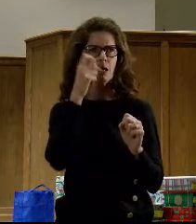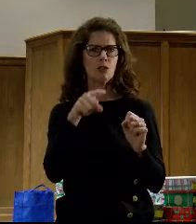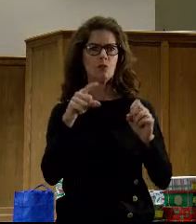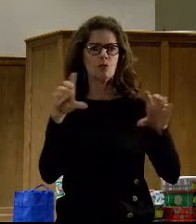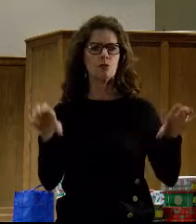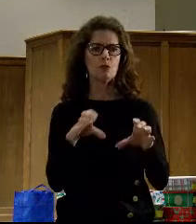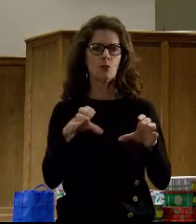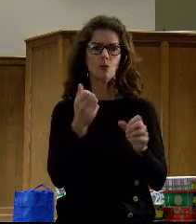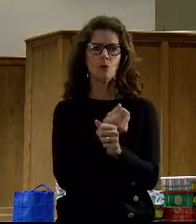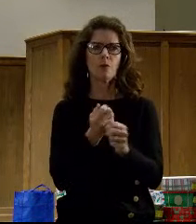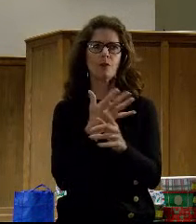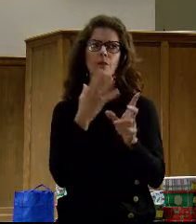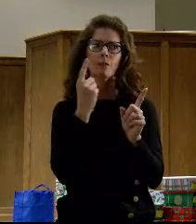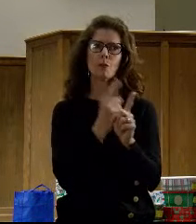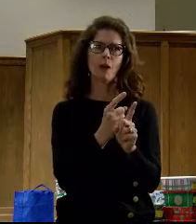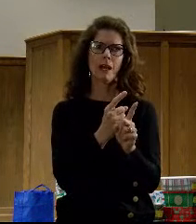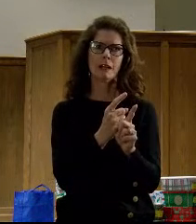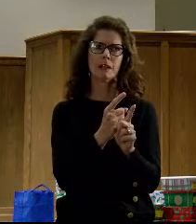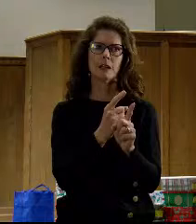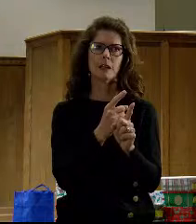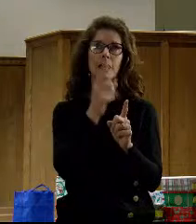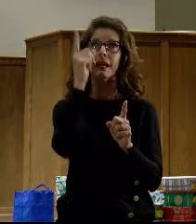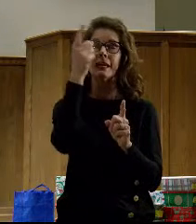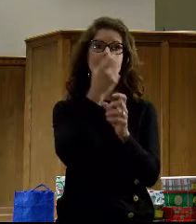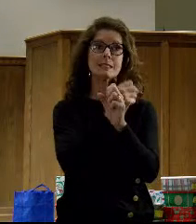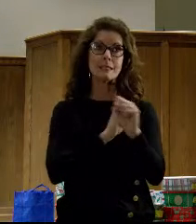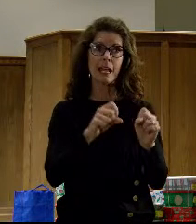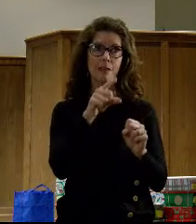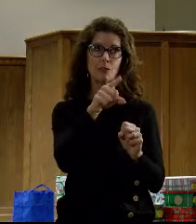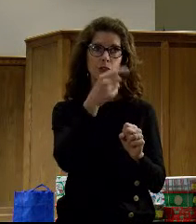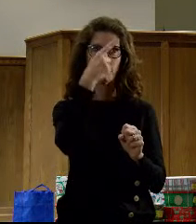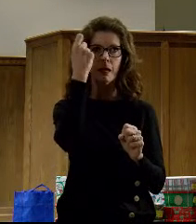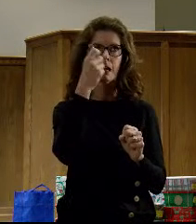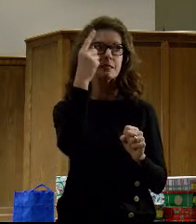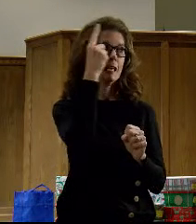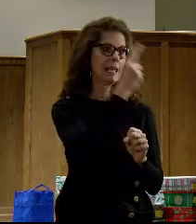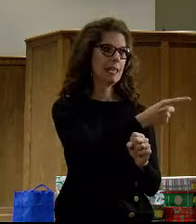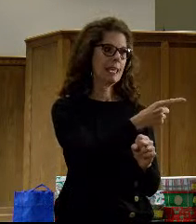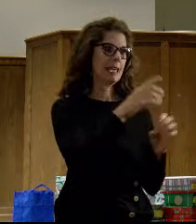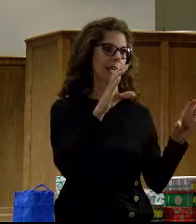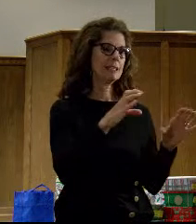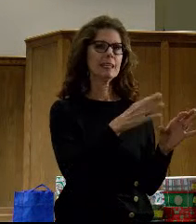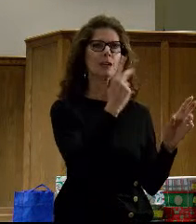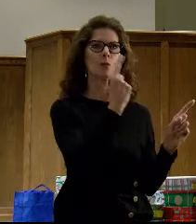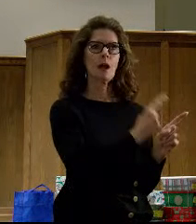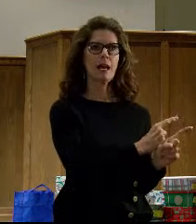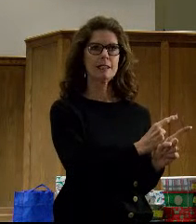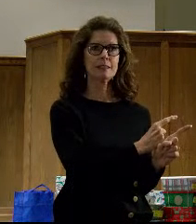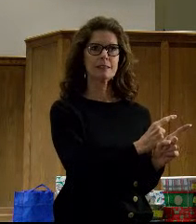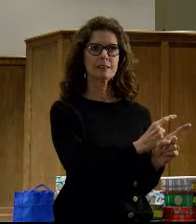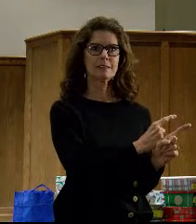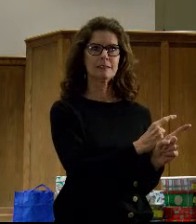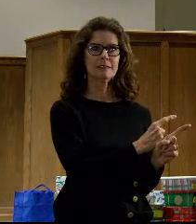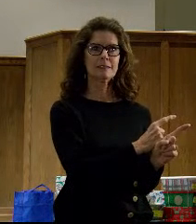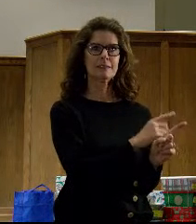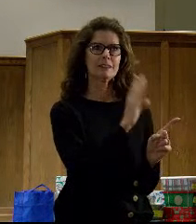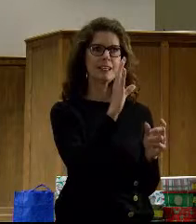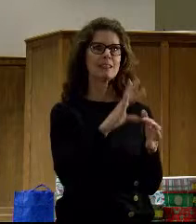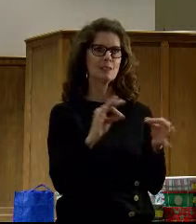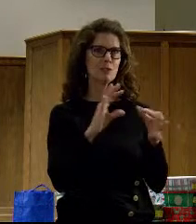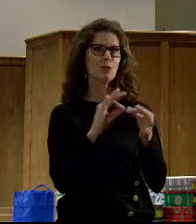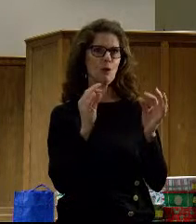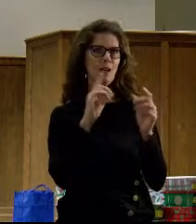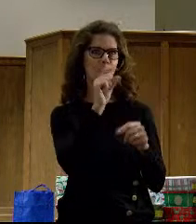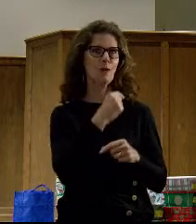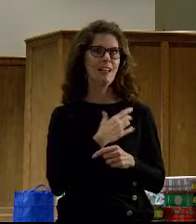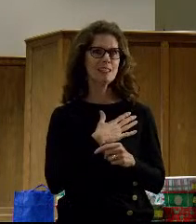You're saved because he got it right. That's the story of grace. It's his work on the cross. And so for those of you that